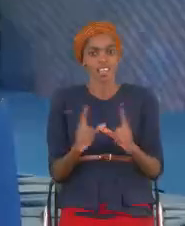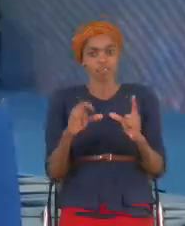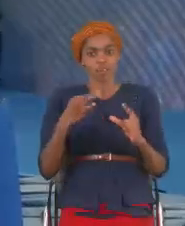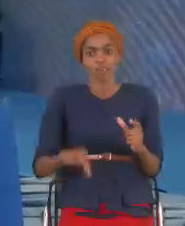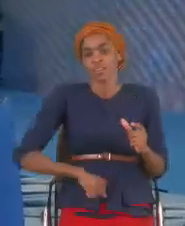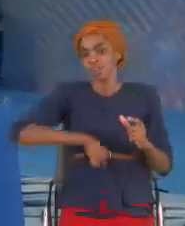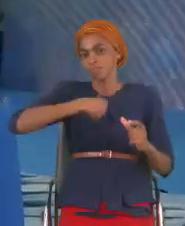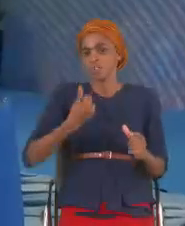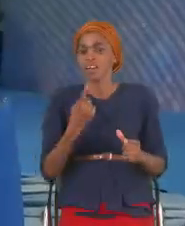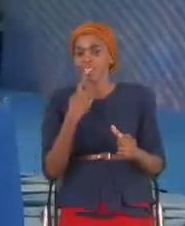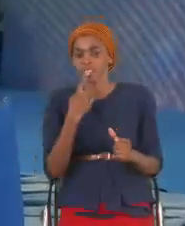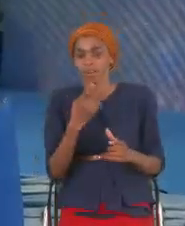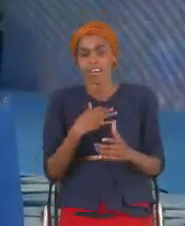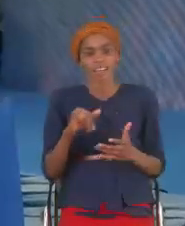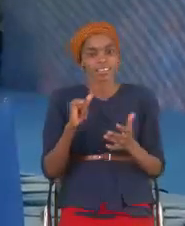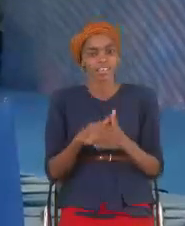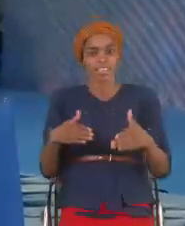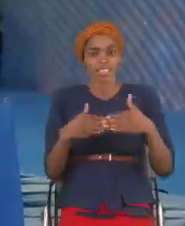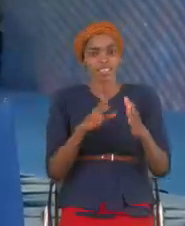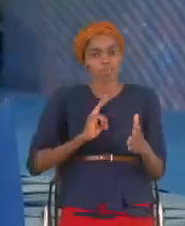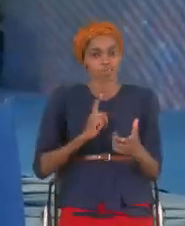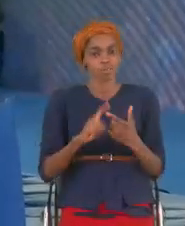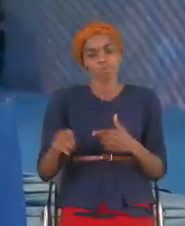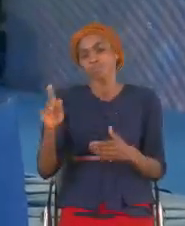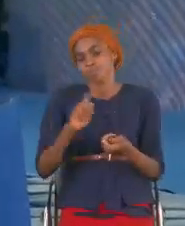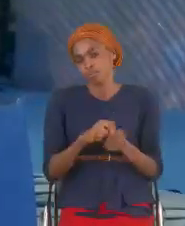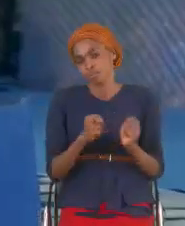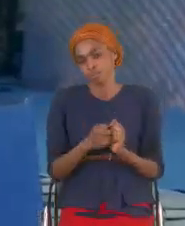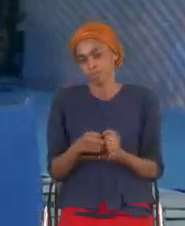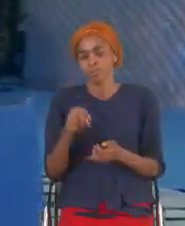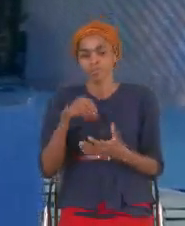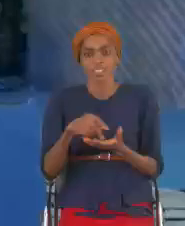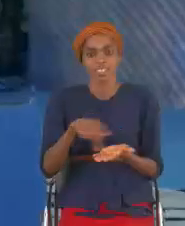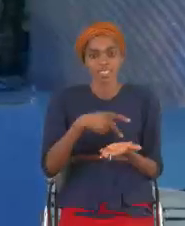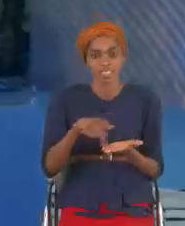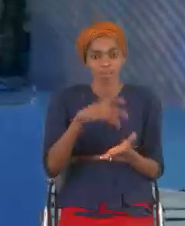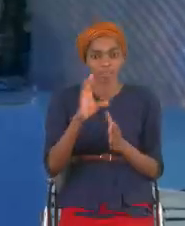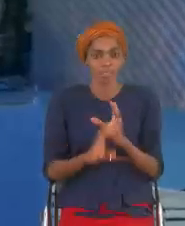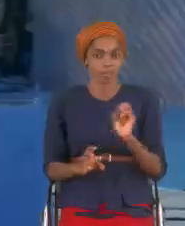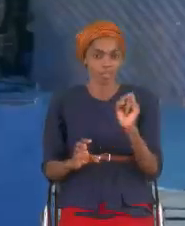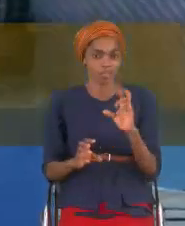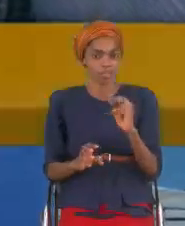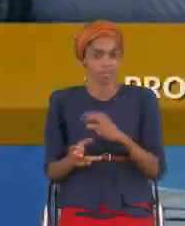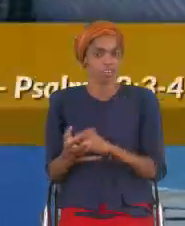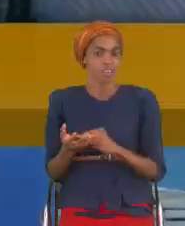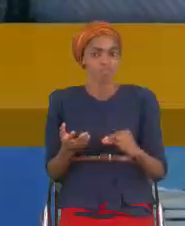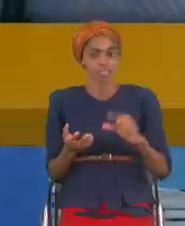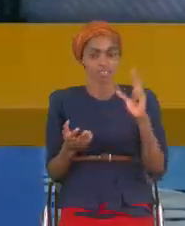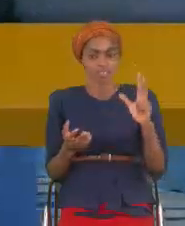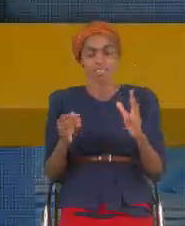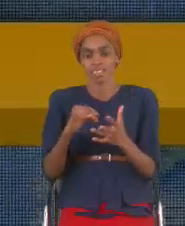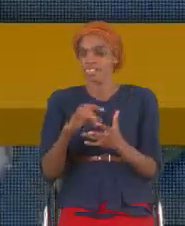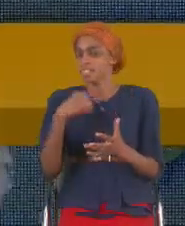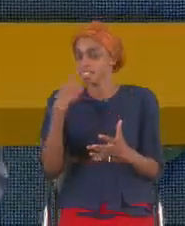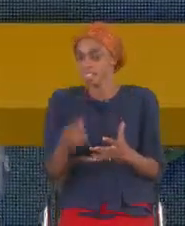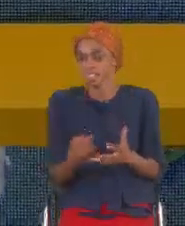tongue lands us in trouble. In Psalm 12, reading from verse 3, it says, Psalm